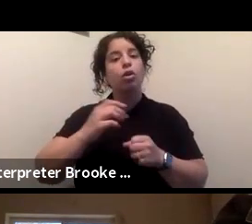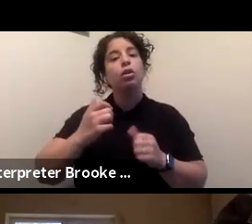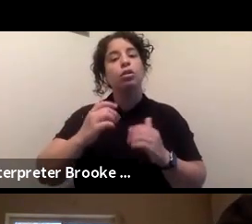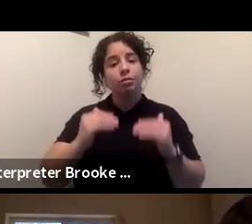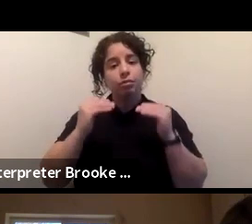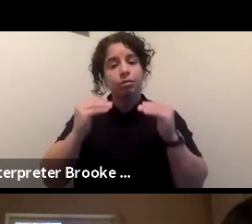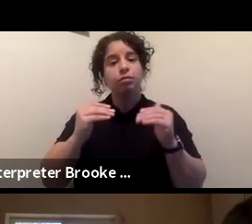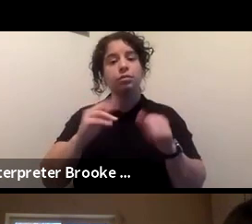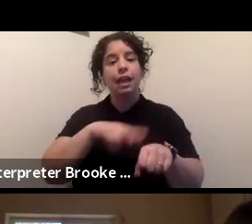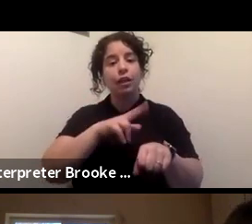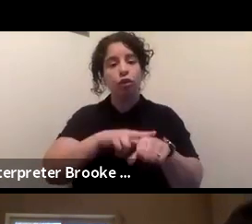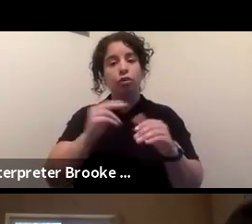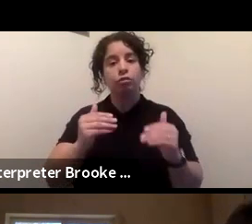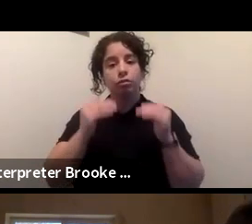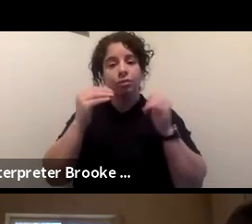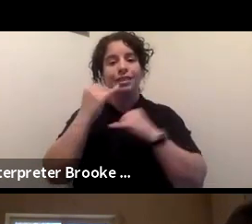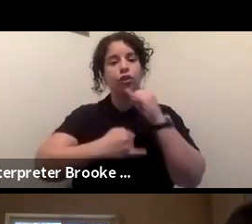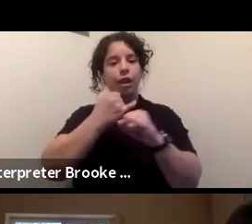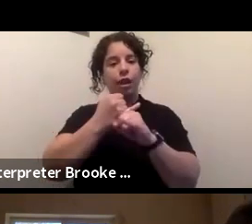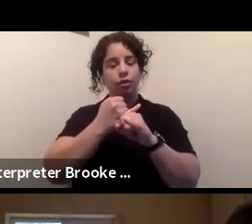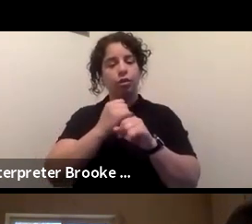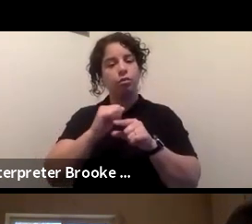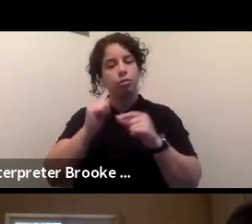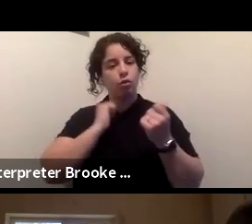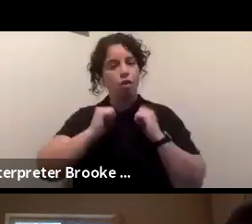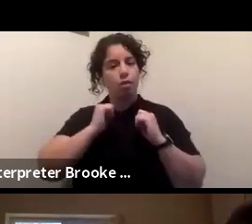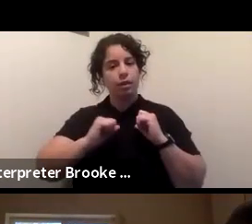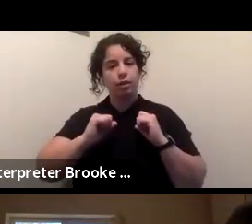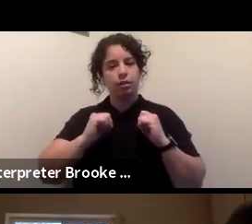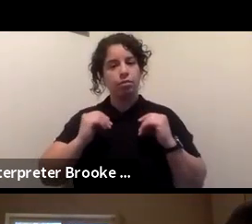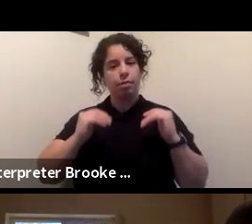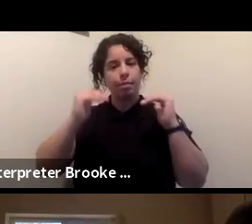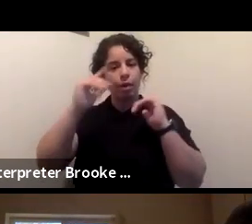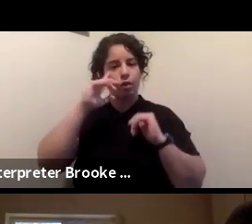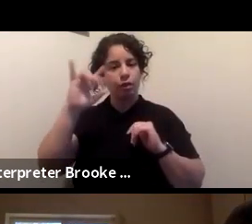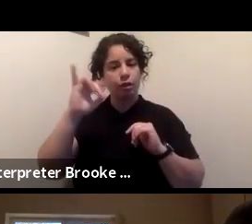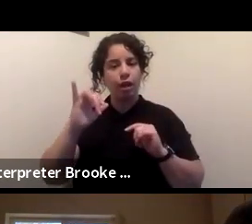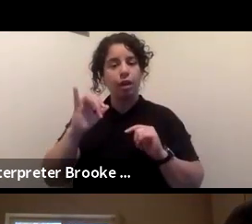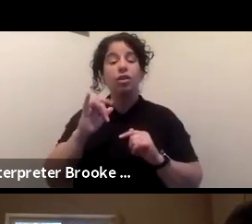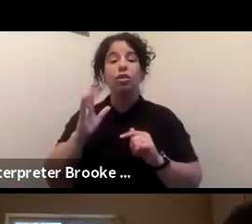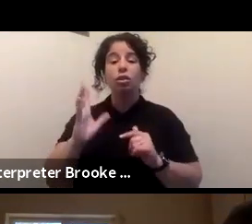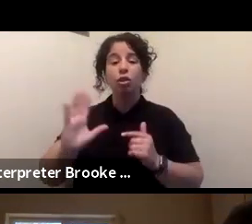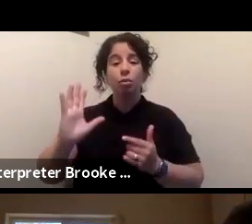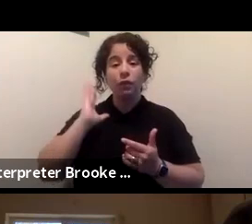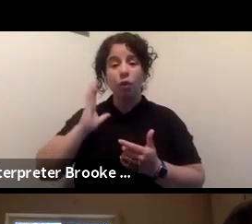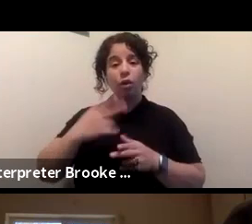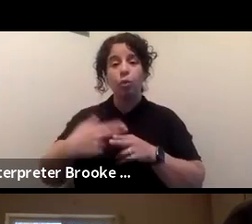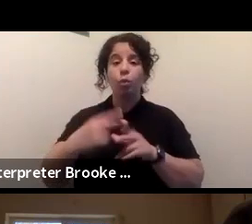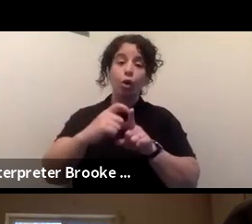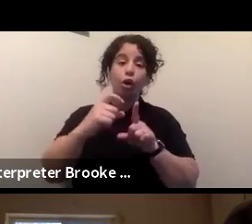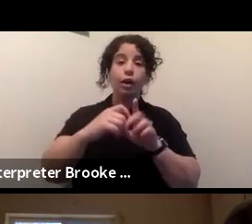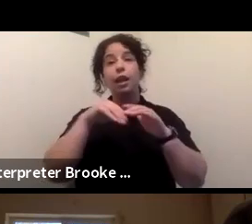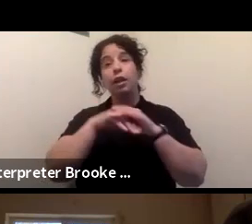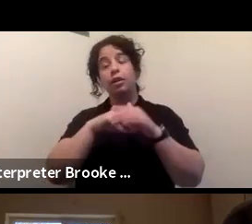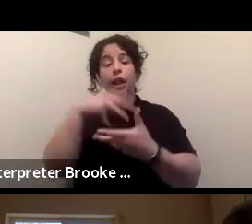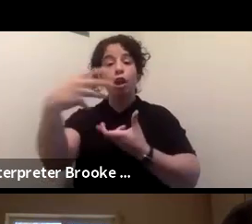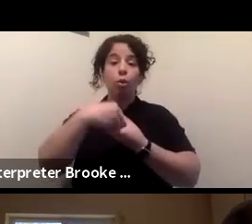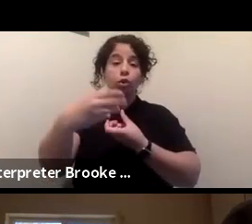international performance ecologies, to push the conversations from inclusion to centering, from reconciliation